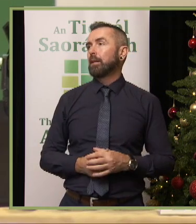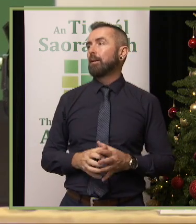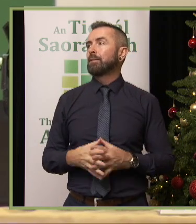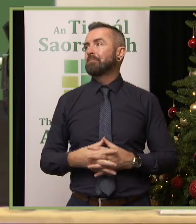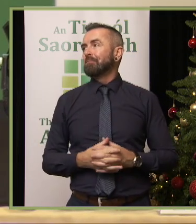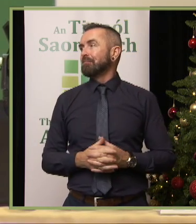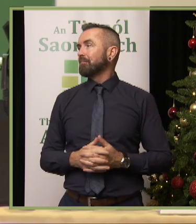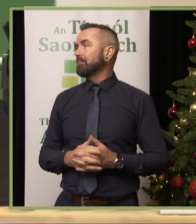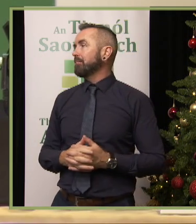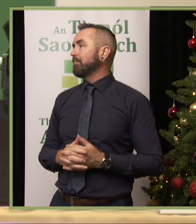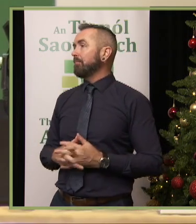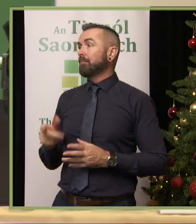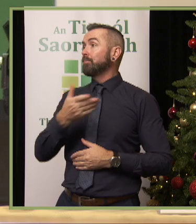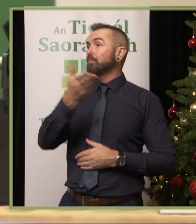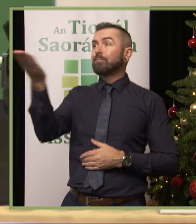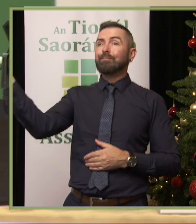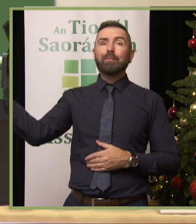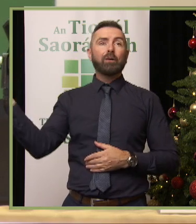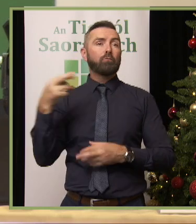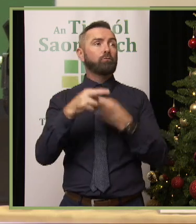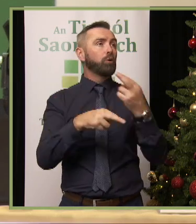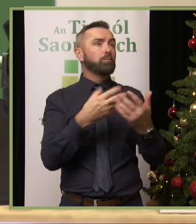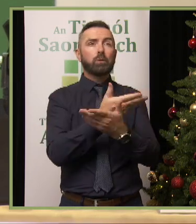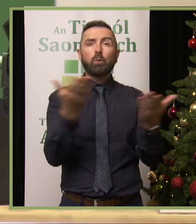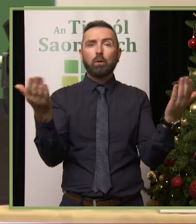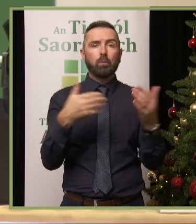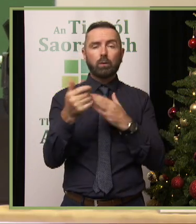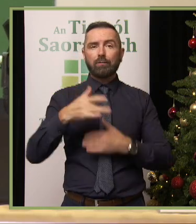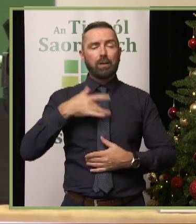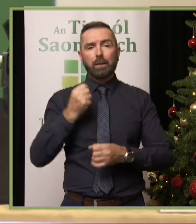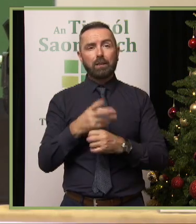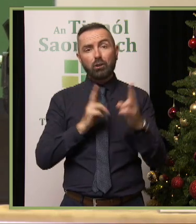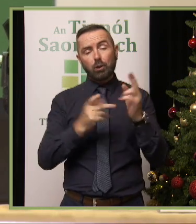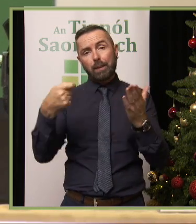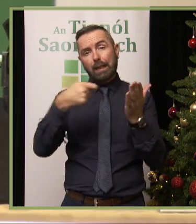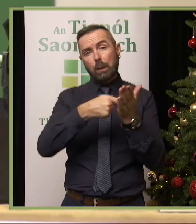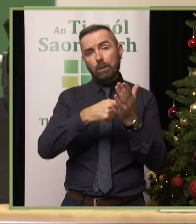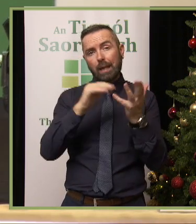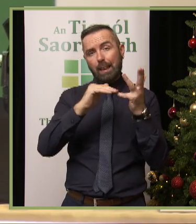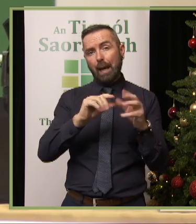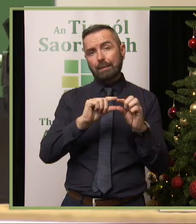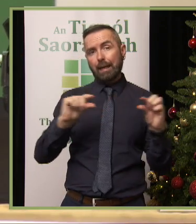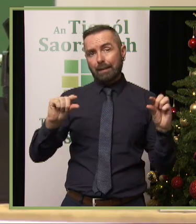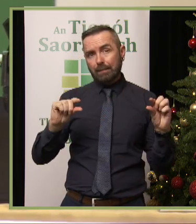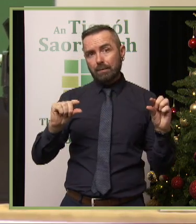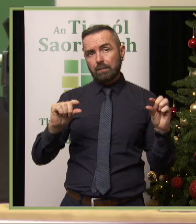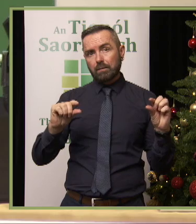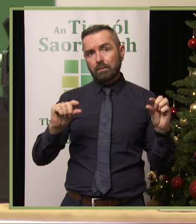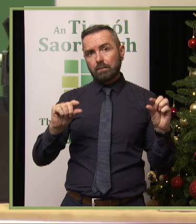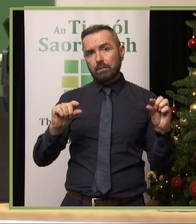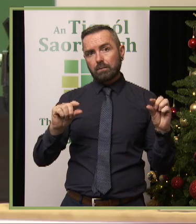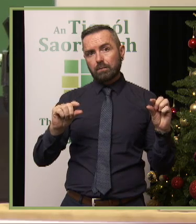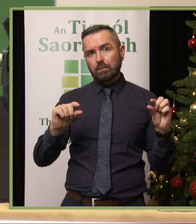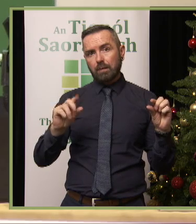But what does the room feel about it? Should we include the last sentence, and with that, through our